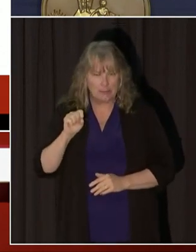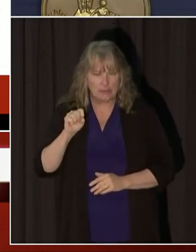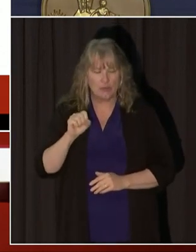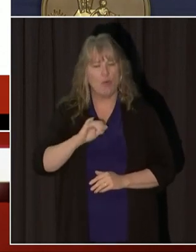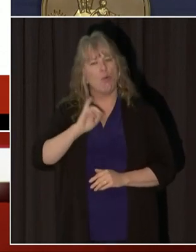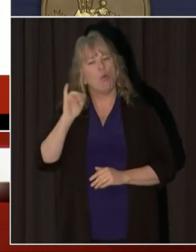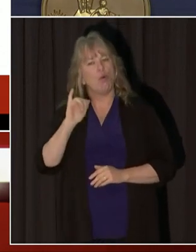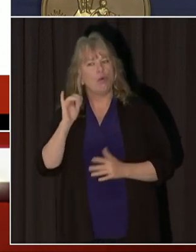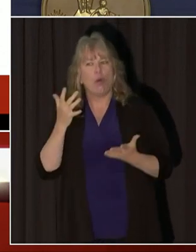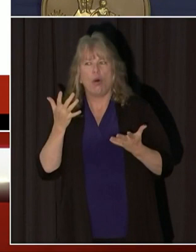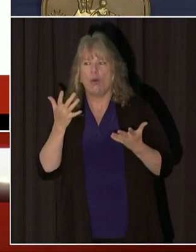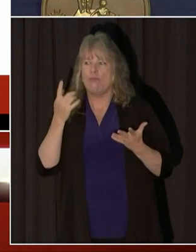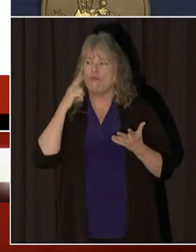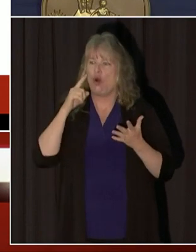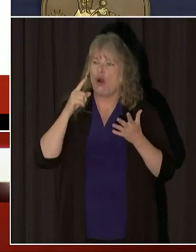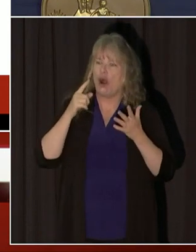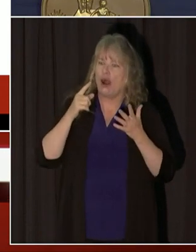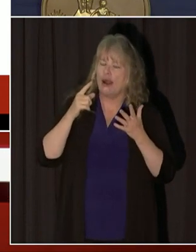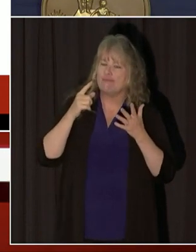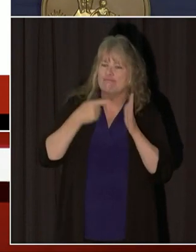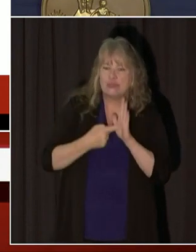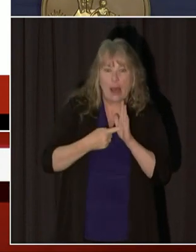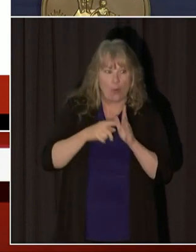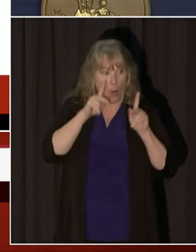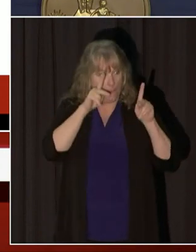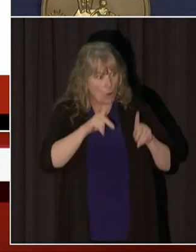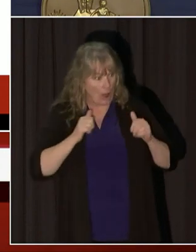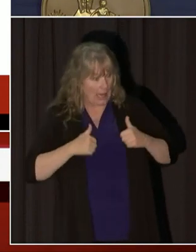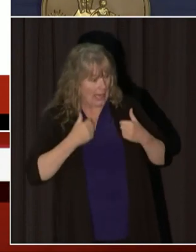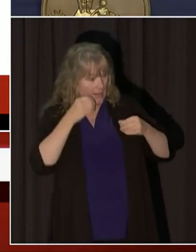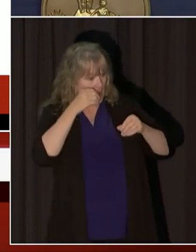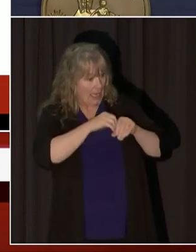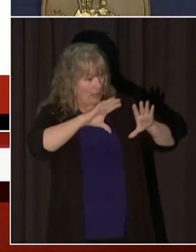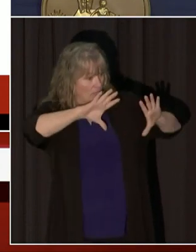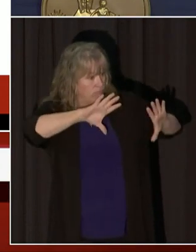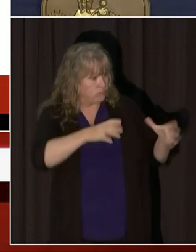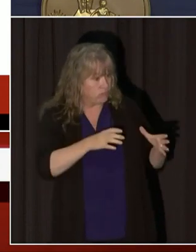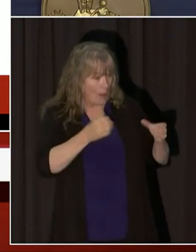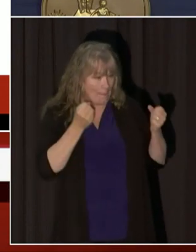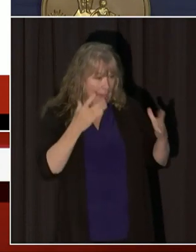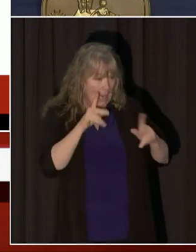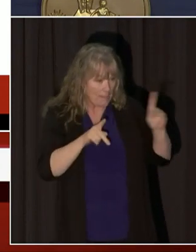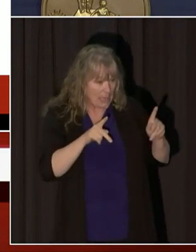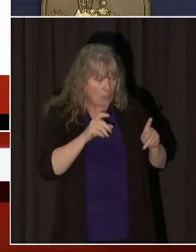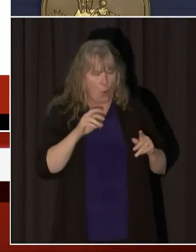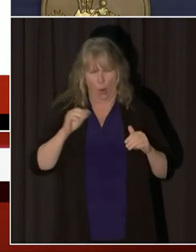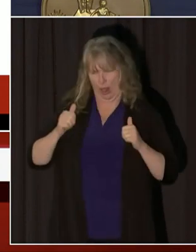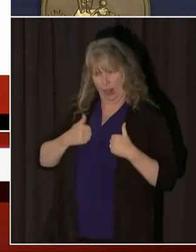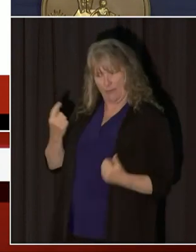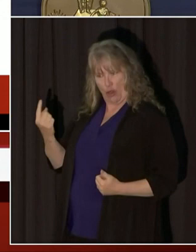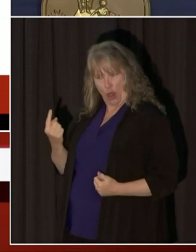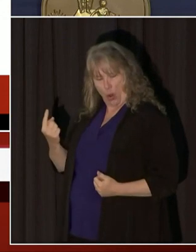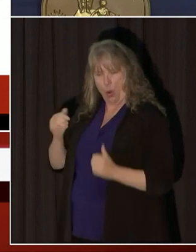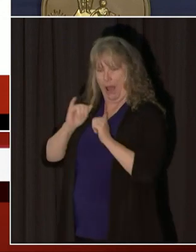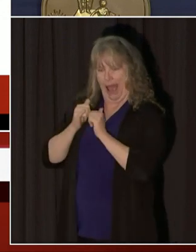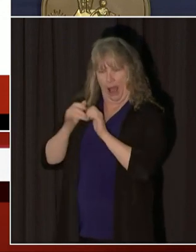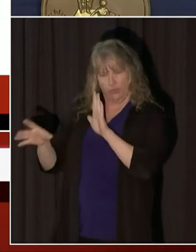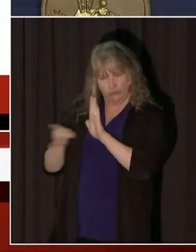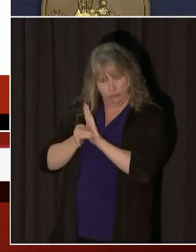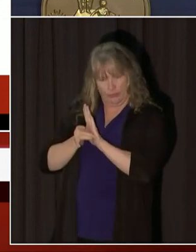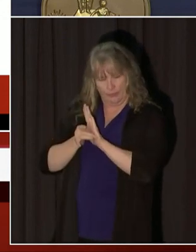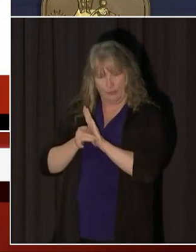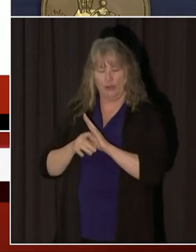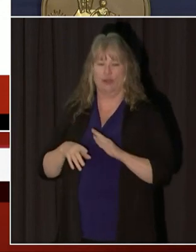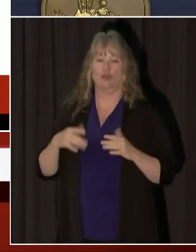example, if they're in a congregate setting or not. So as of right now, we have a 4-day decrease in